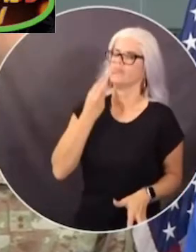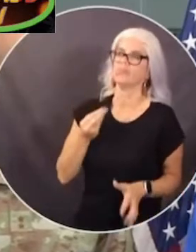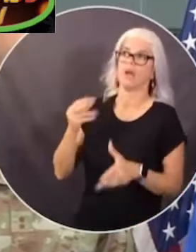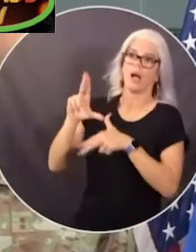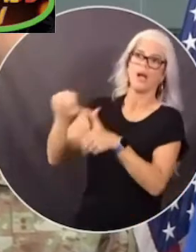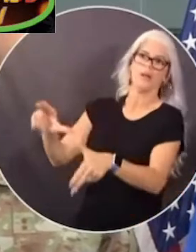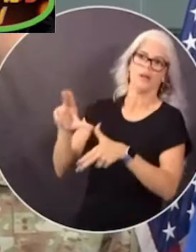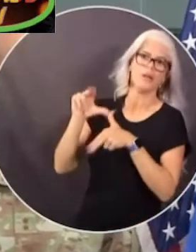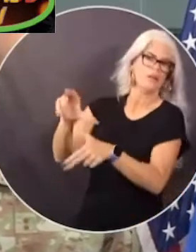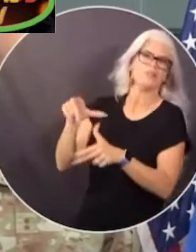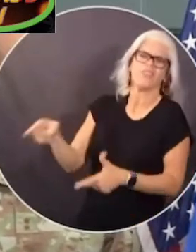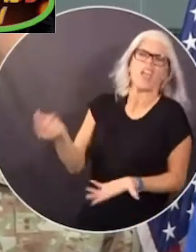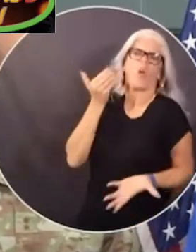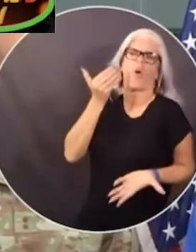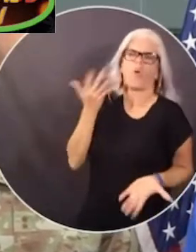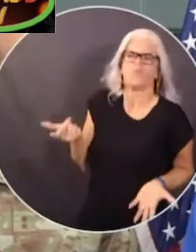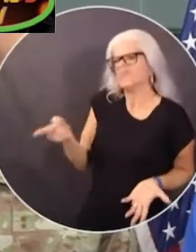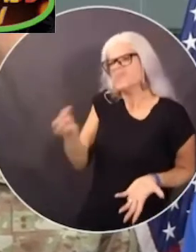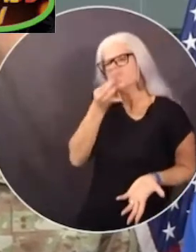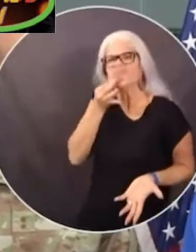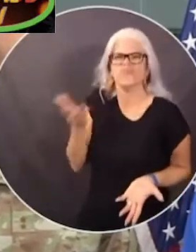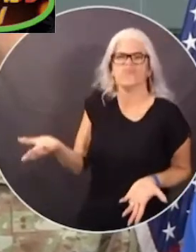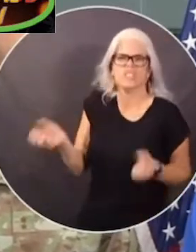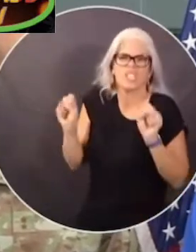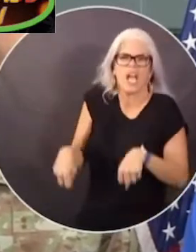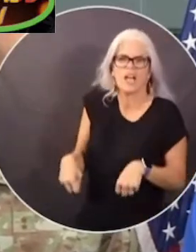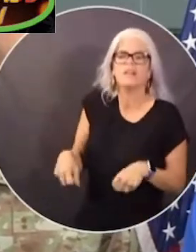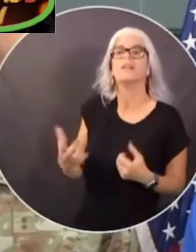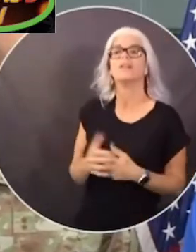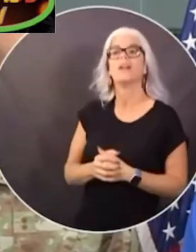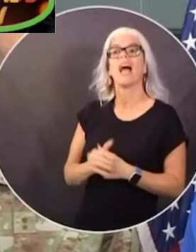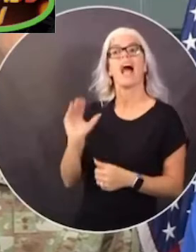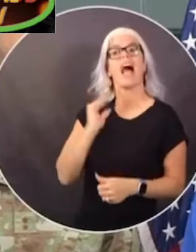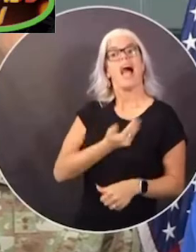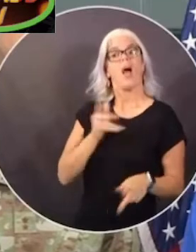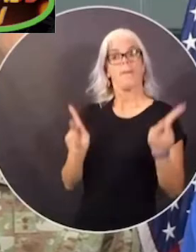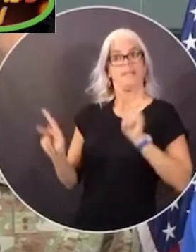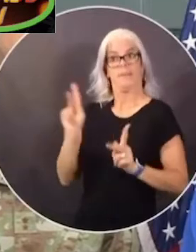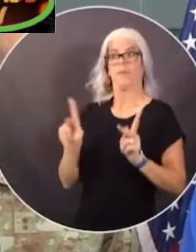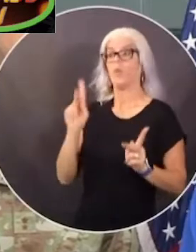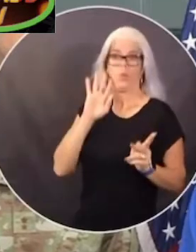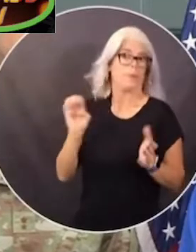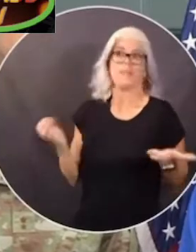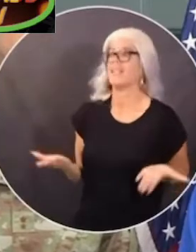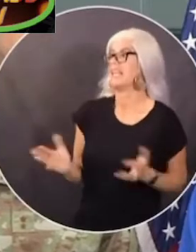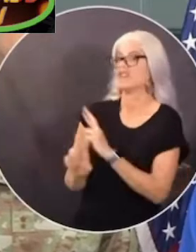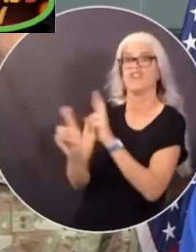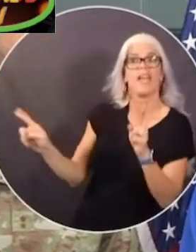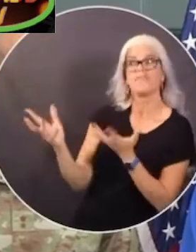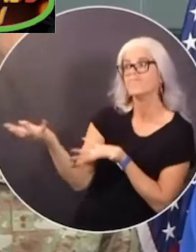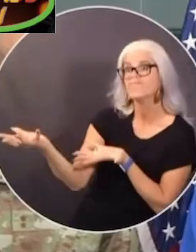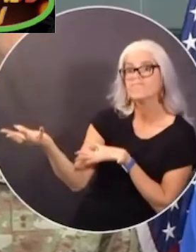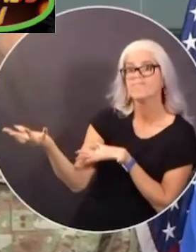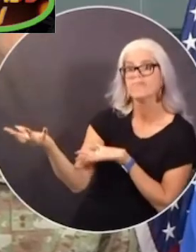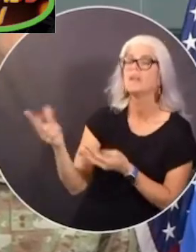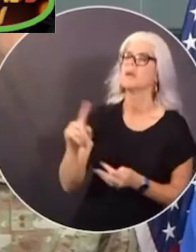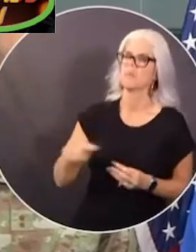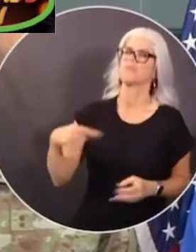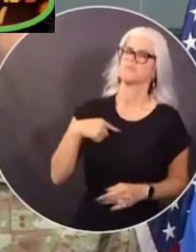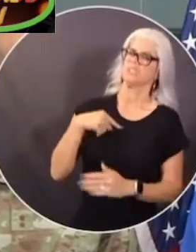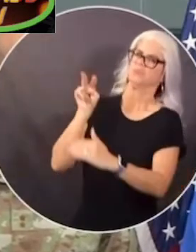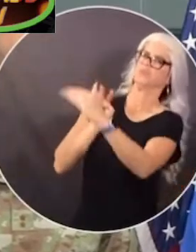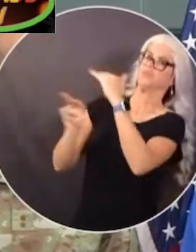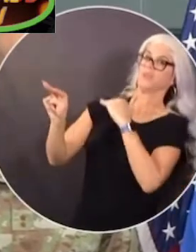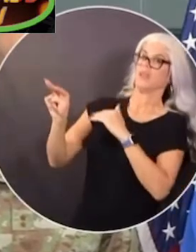that. Kevin will be here, our folks will be here if needed, but our sense is that the further away from the storm,